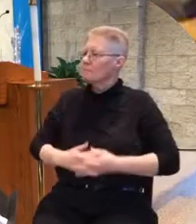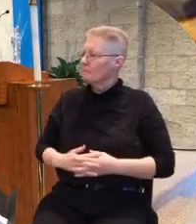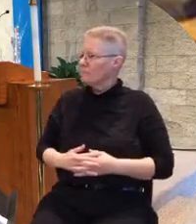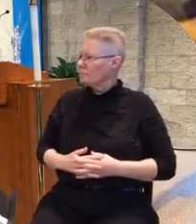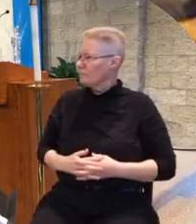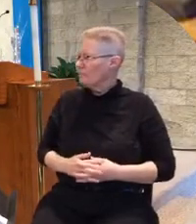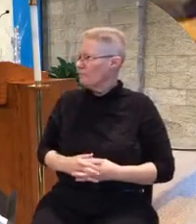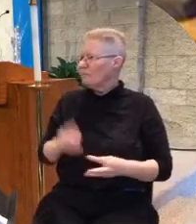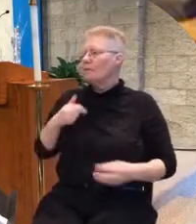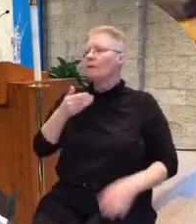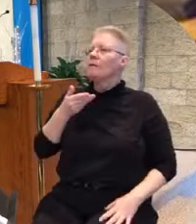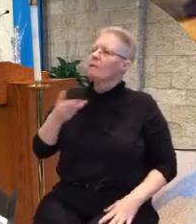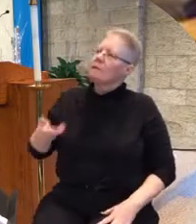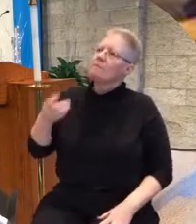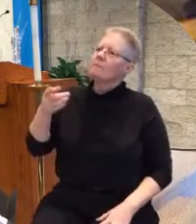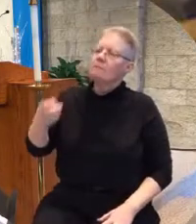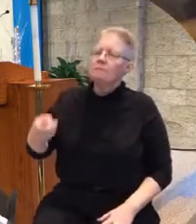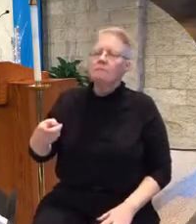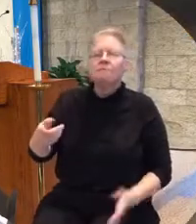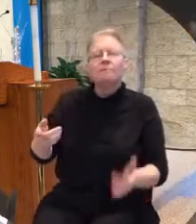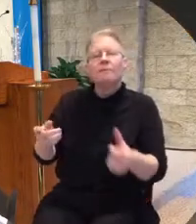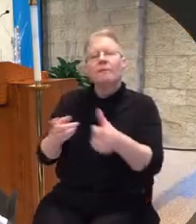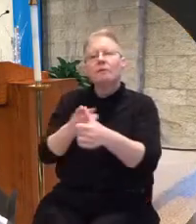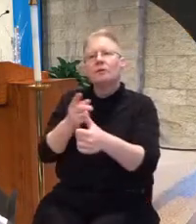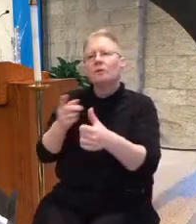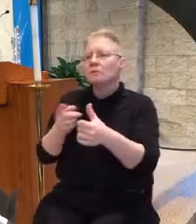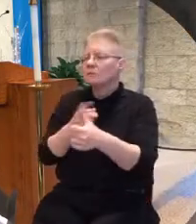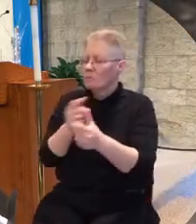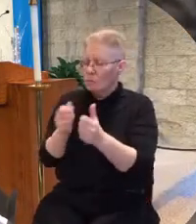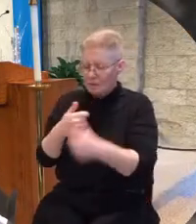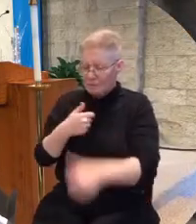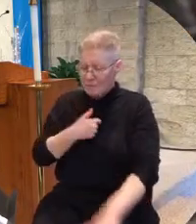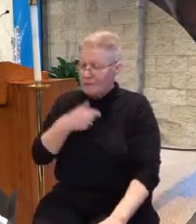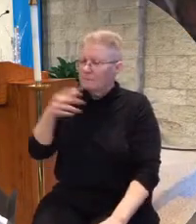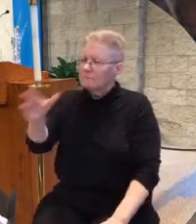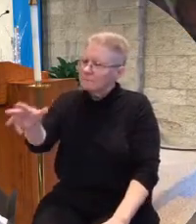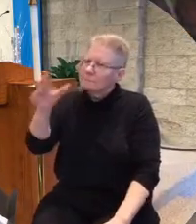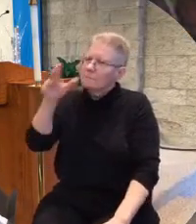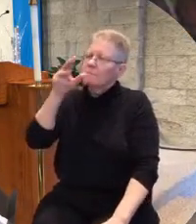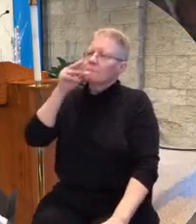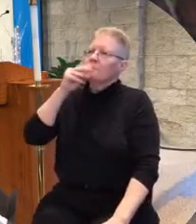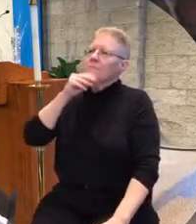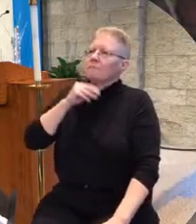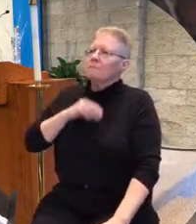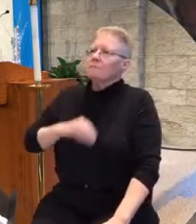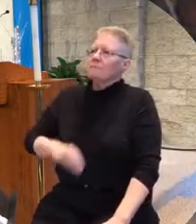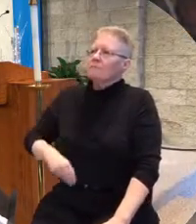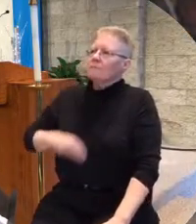I invite you, if you would, just to take that deep breath with me and let go.